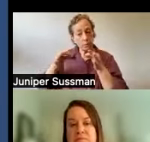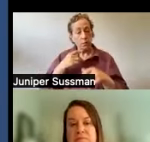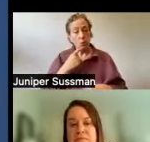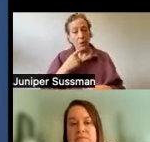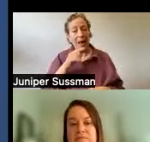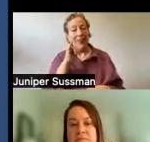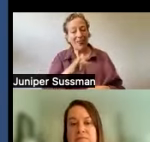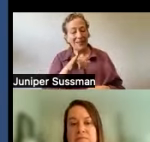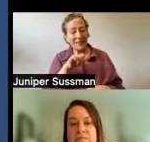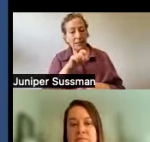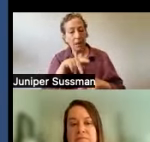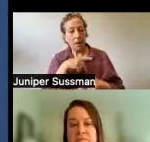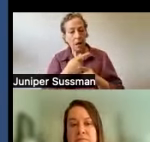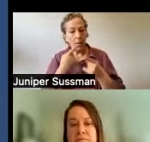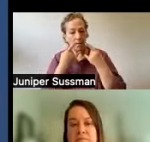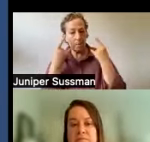to have access to.